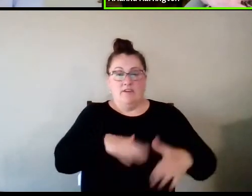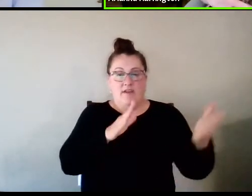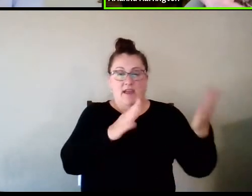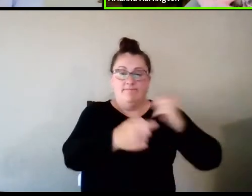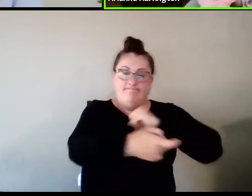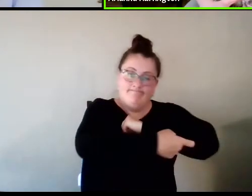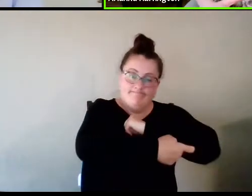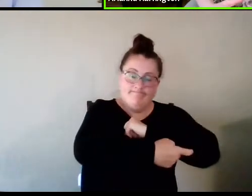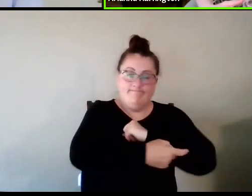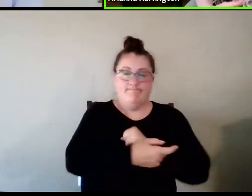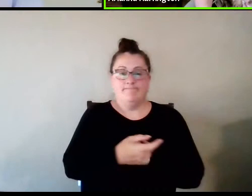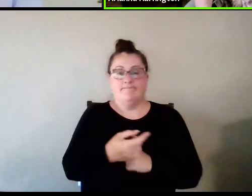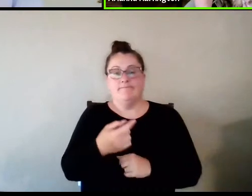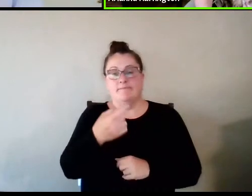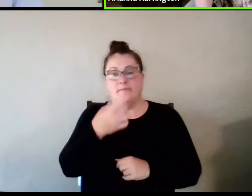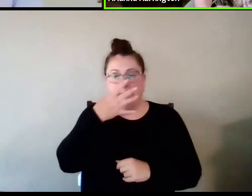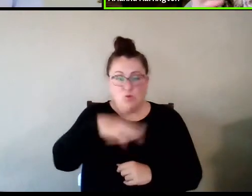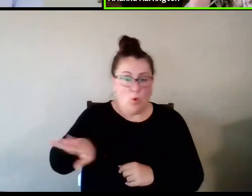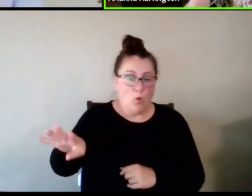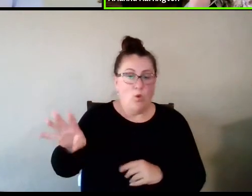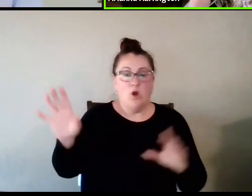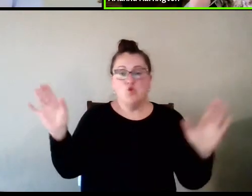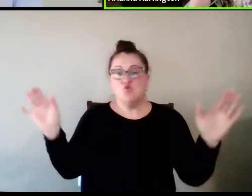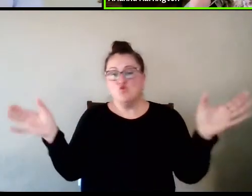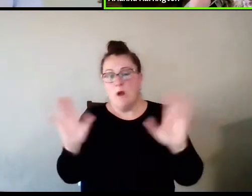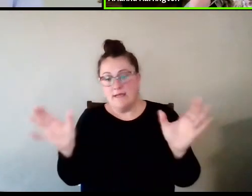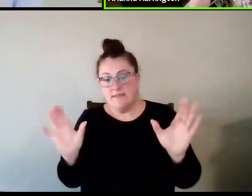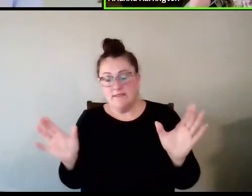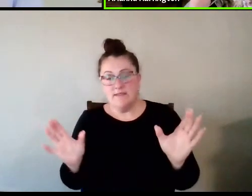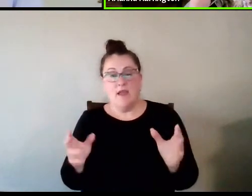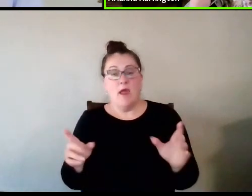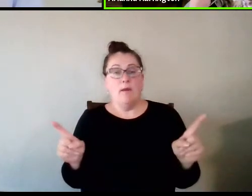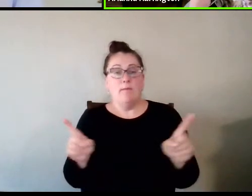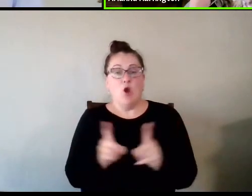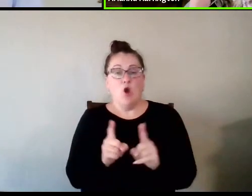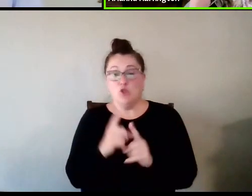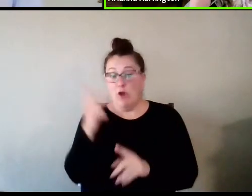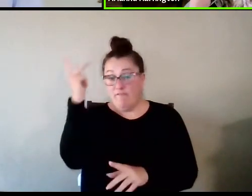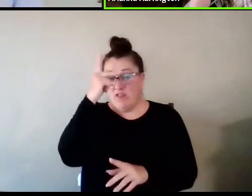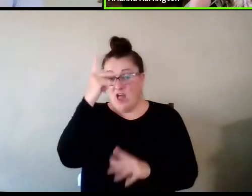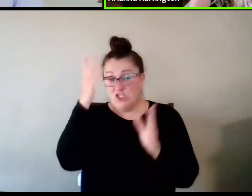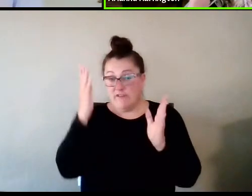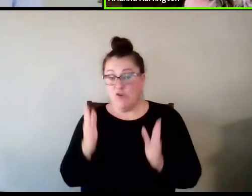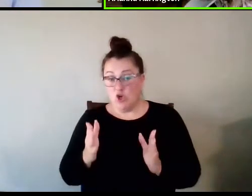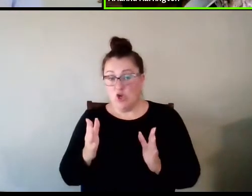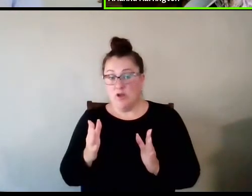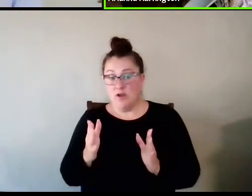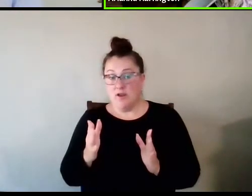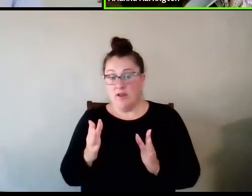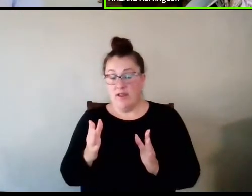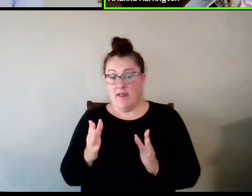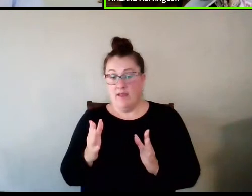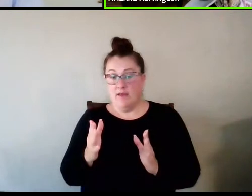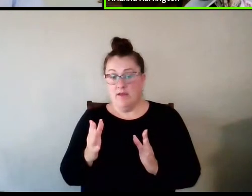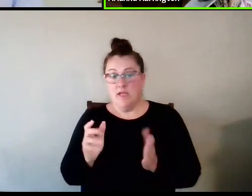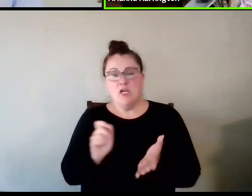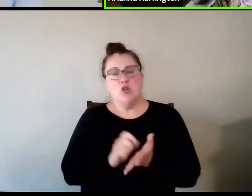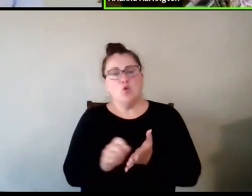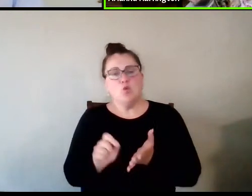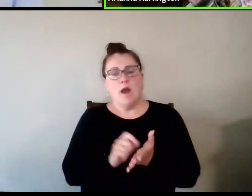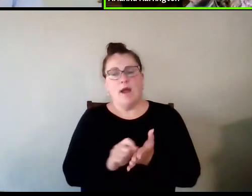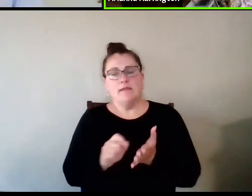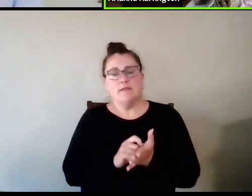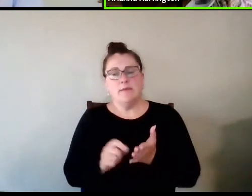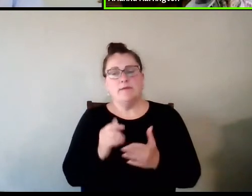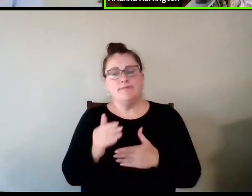betrayals, every crisis you can imagine, but he was also a Stoic philosopher. So he writes about how to go